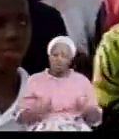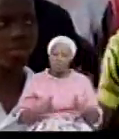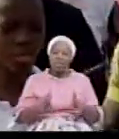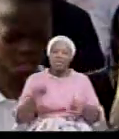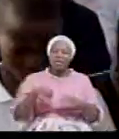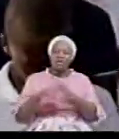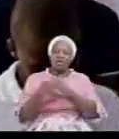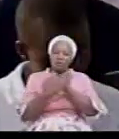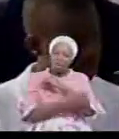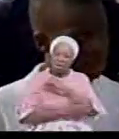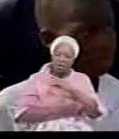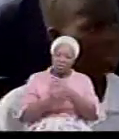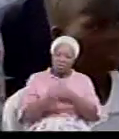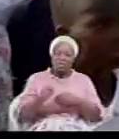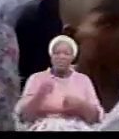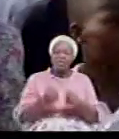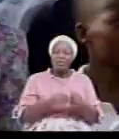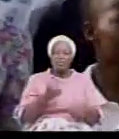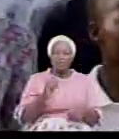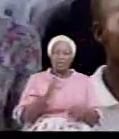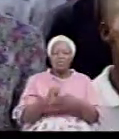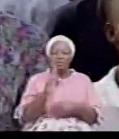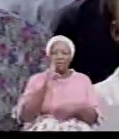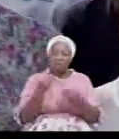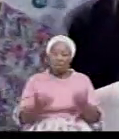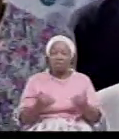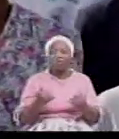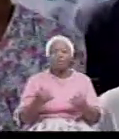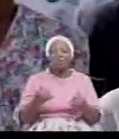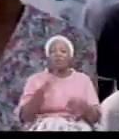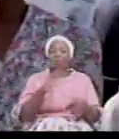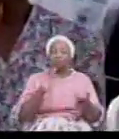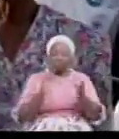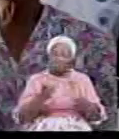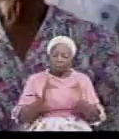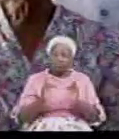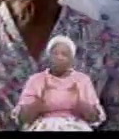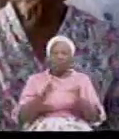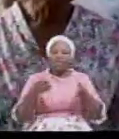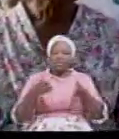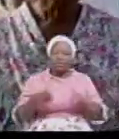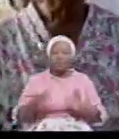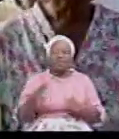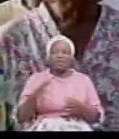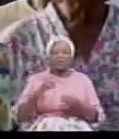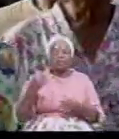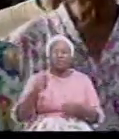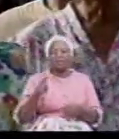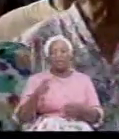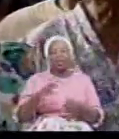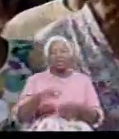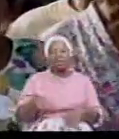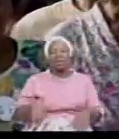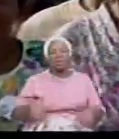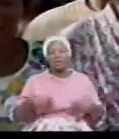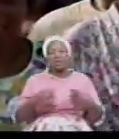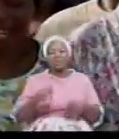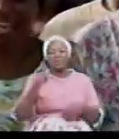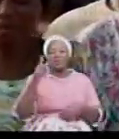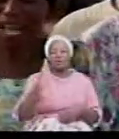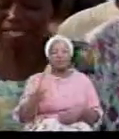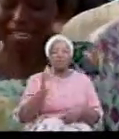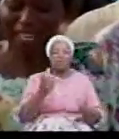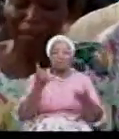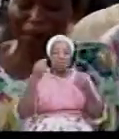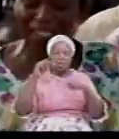there. On social media there. Spirit of the living God. Spirit of the living God. Spirit of the living